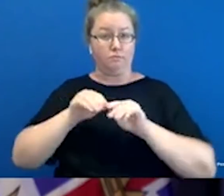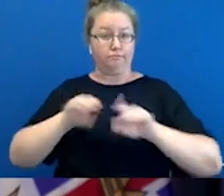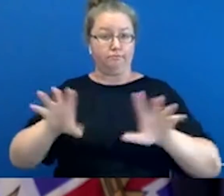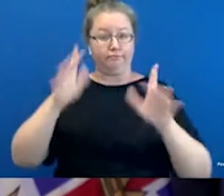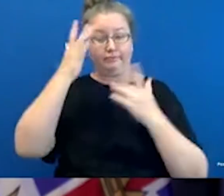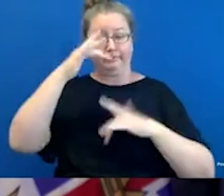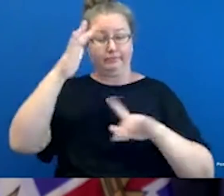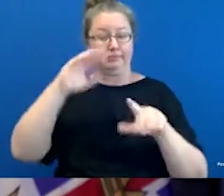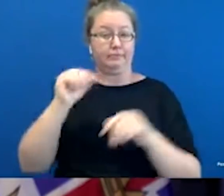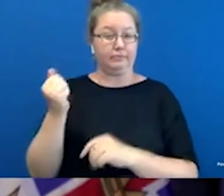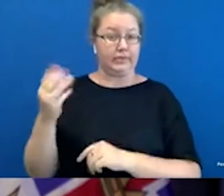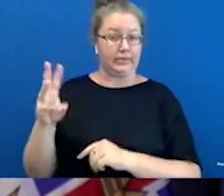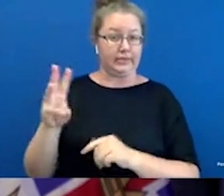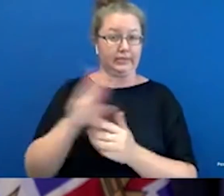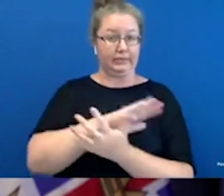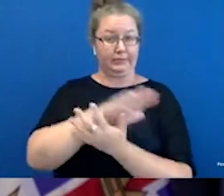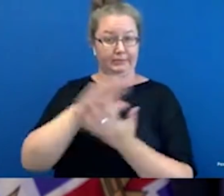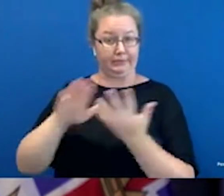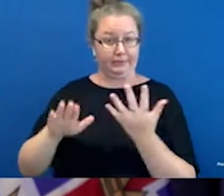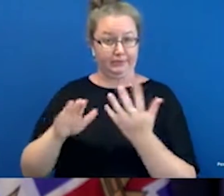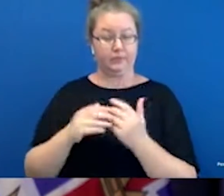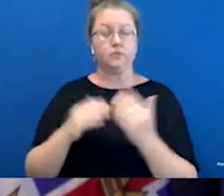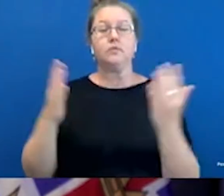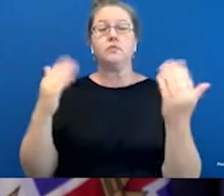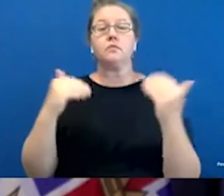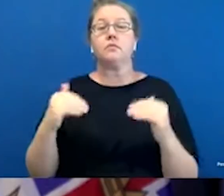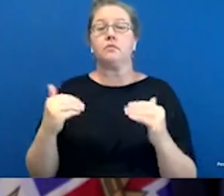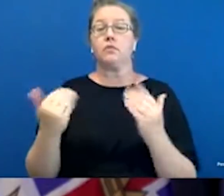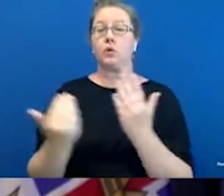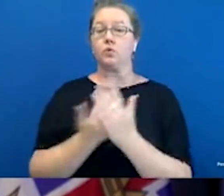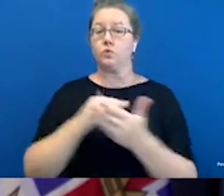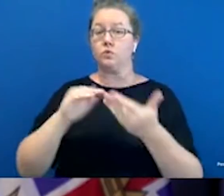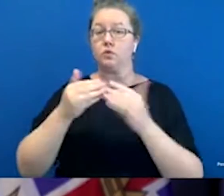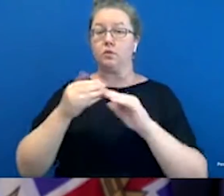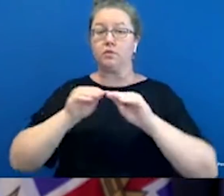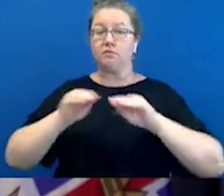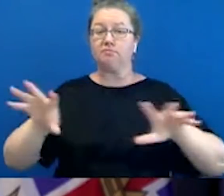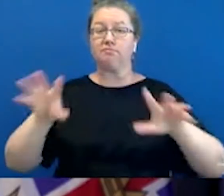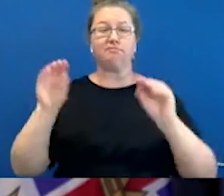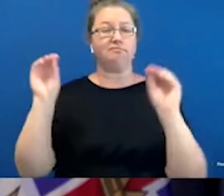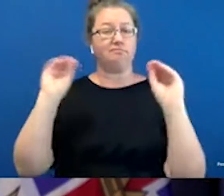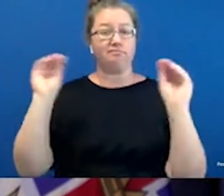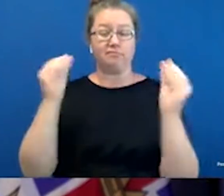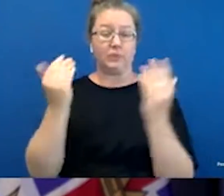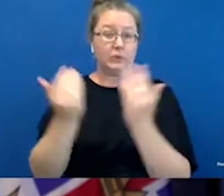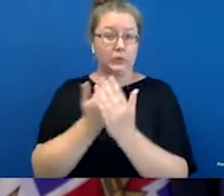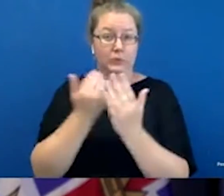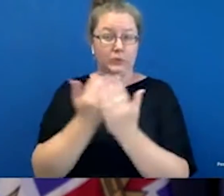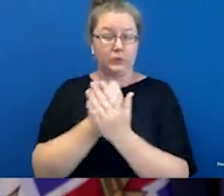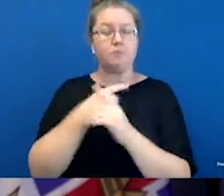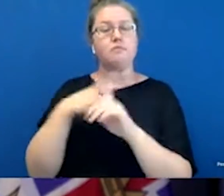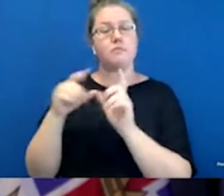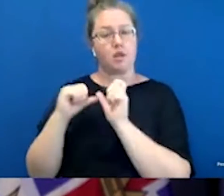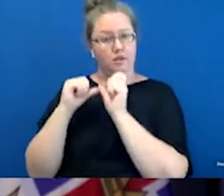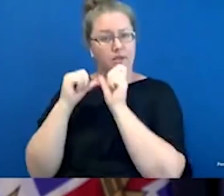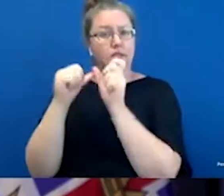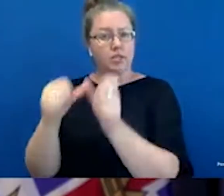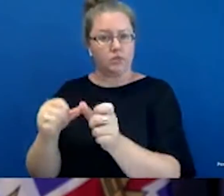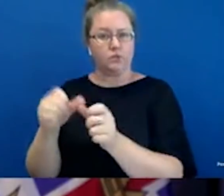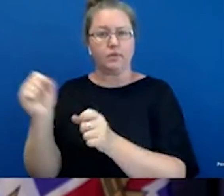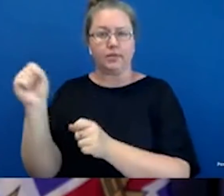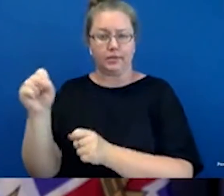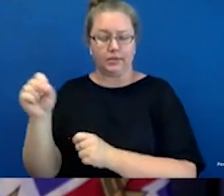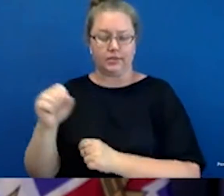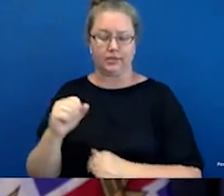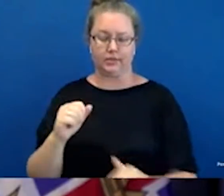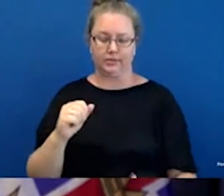in those outbreaks. And while we have no new community outbreaks to report, there are continuing